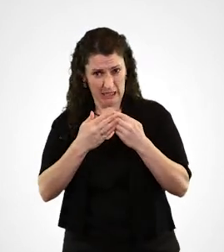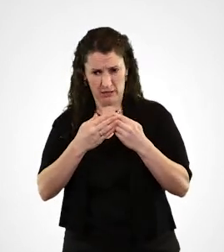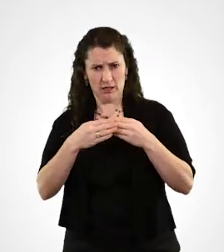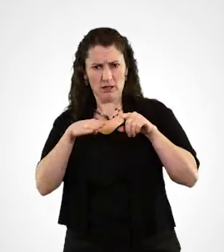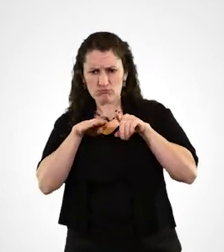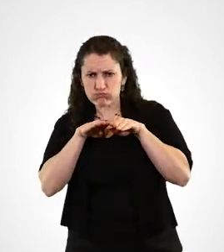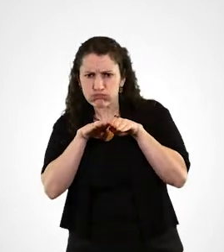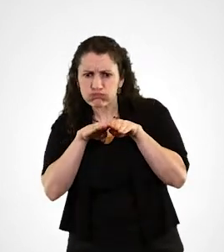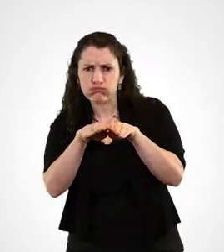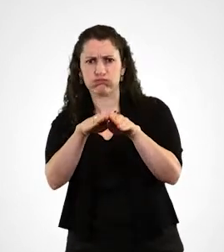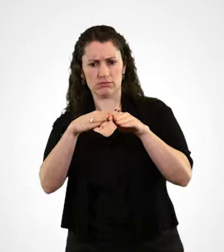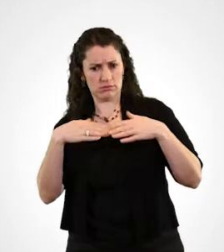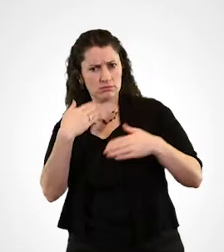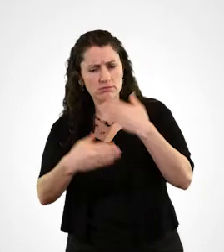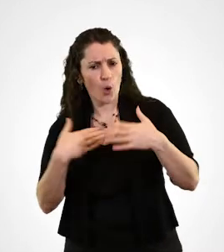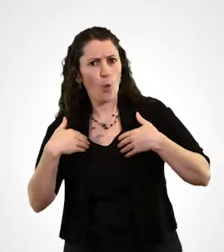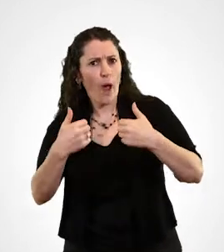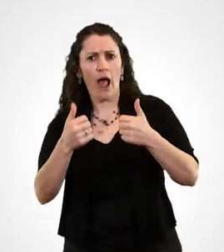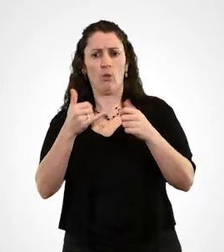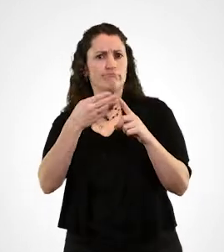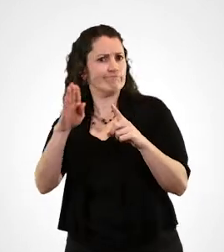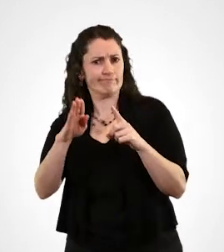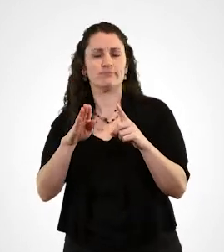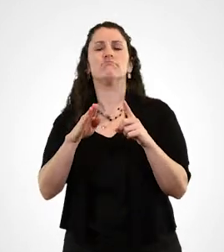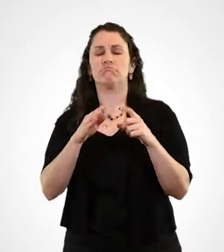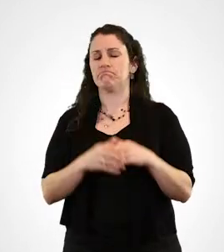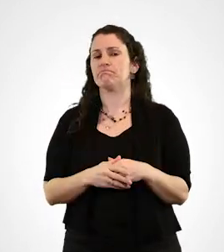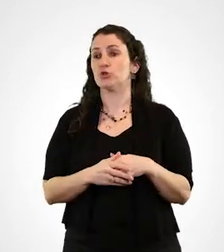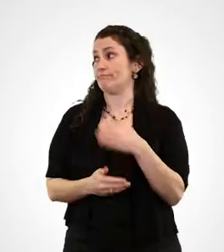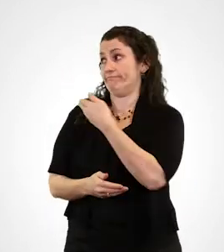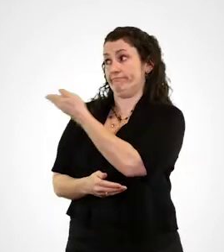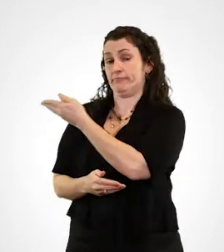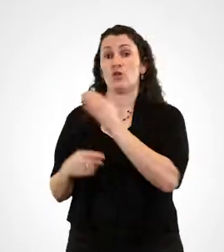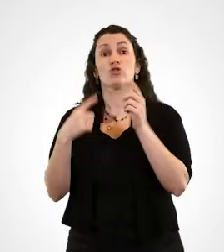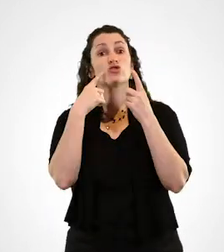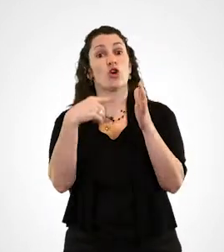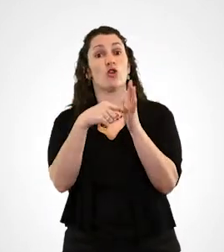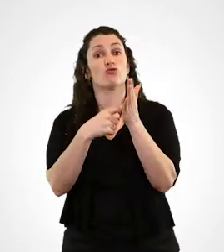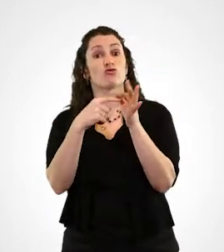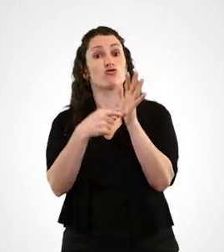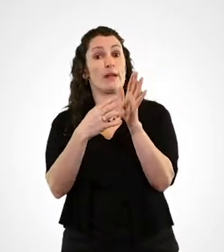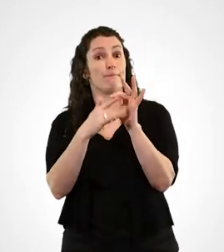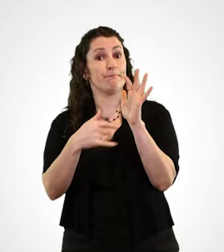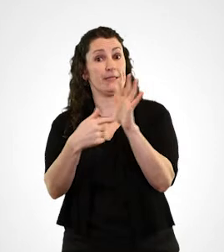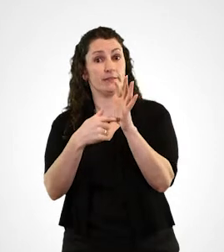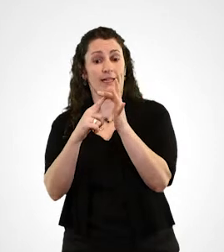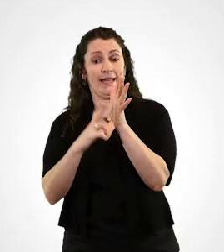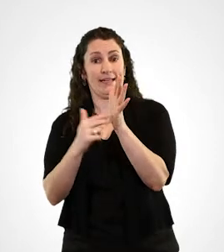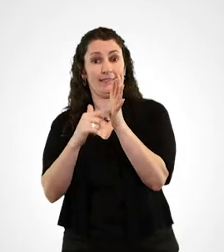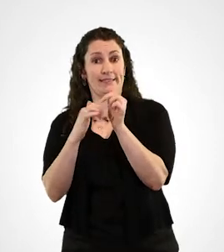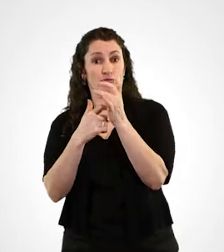conduct the intervention? And so these bars show the treatment integrity for each